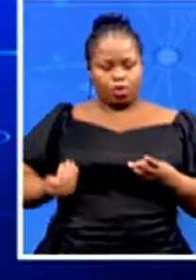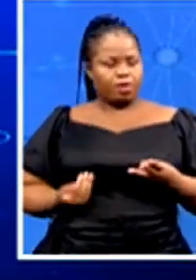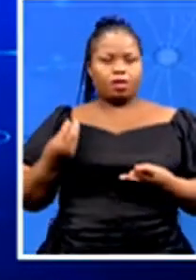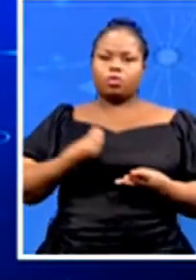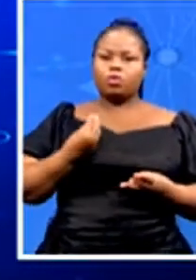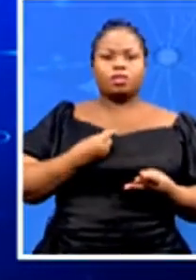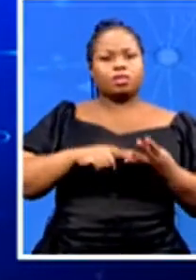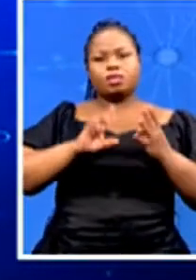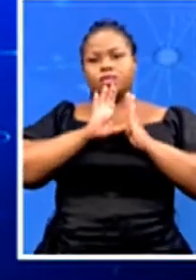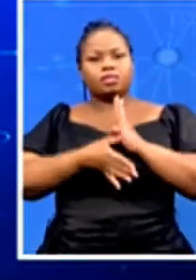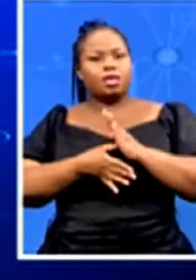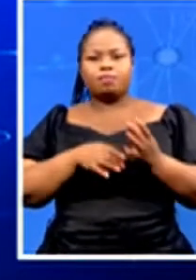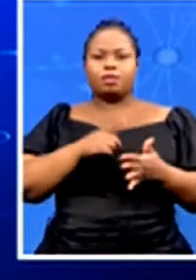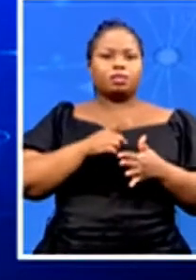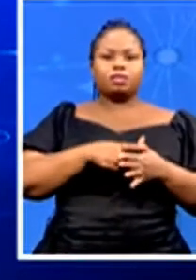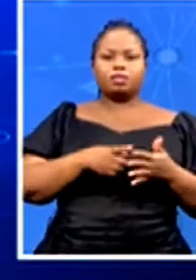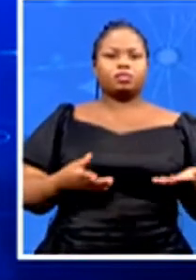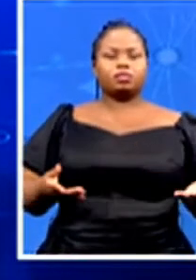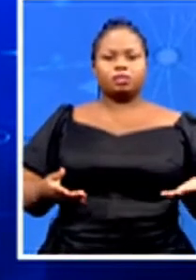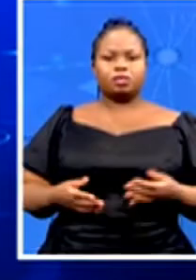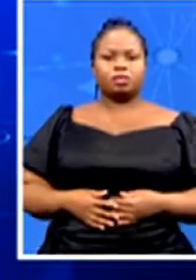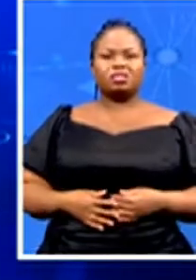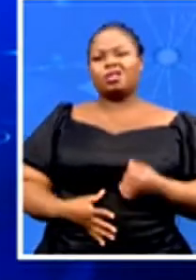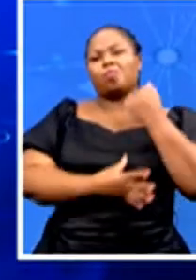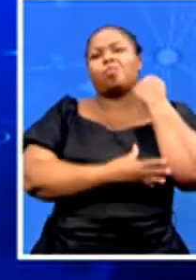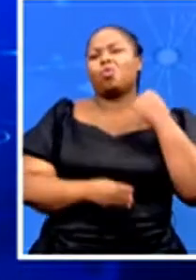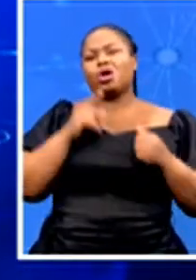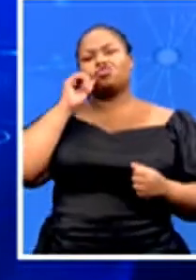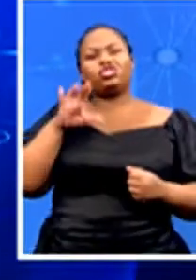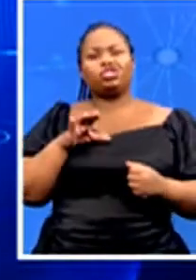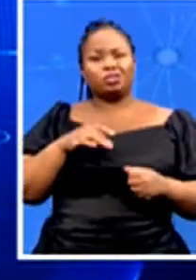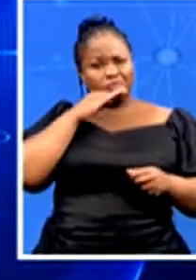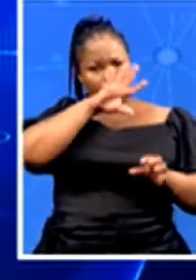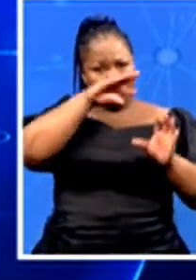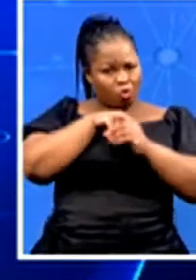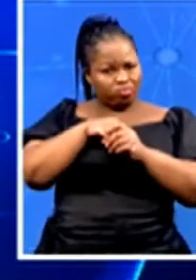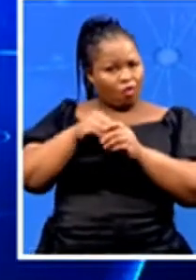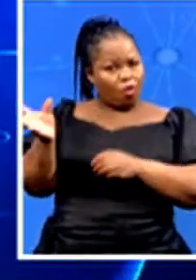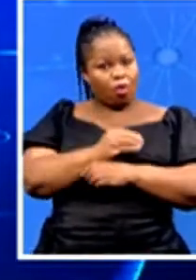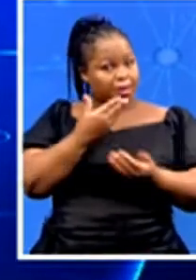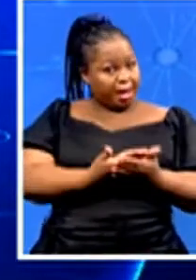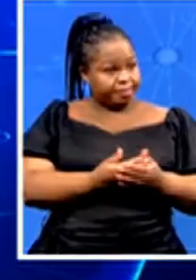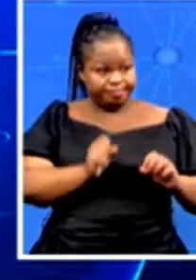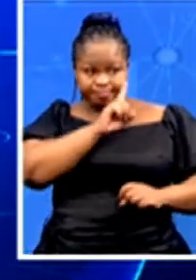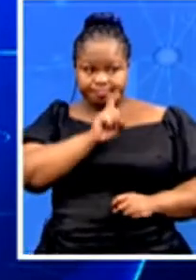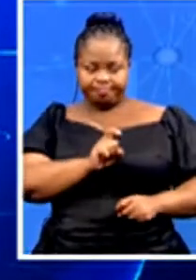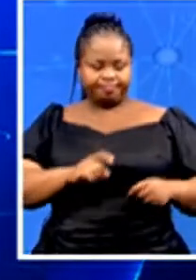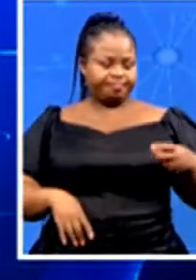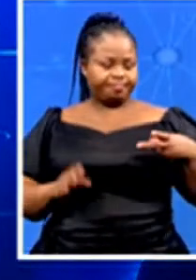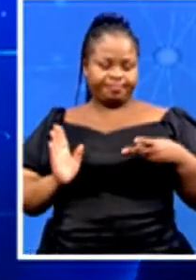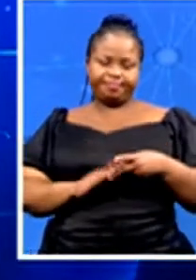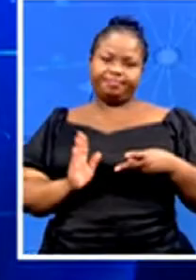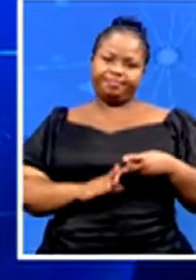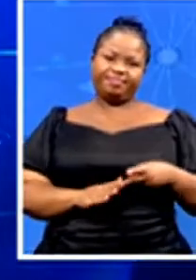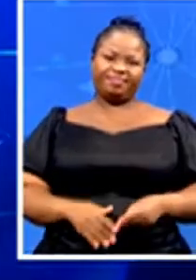downtrodden. Is that space open for all of us? So that's the first thing. The second thing, am I being listened to? What